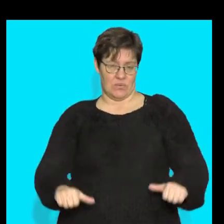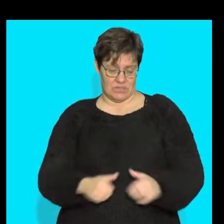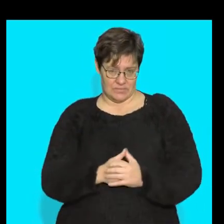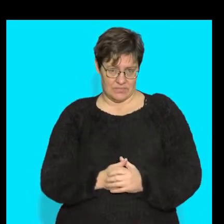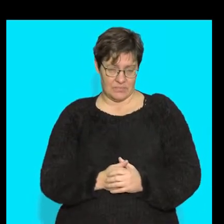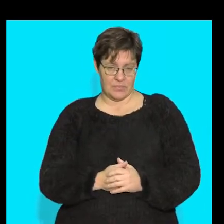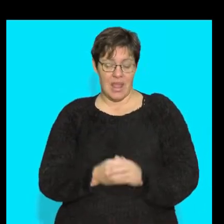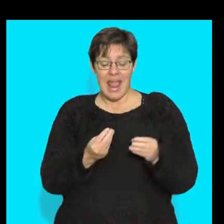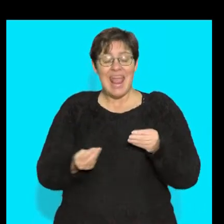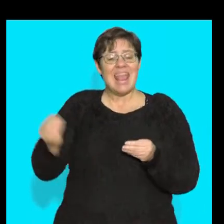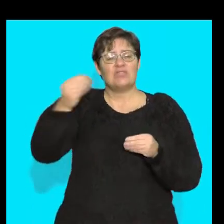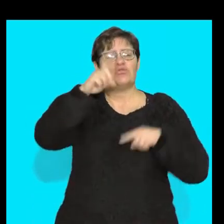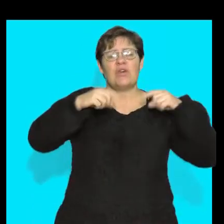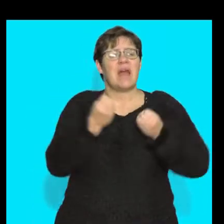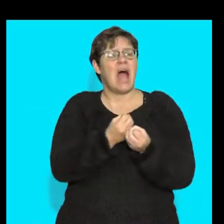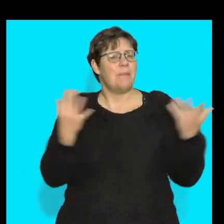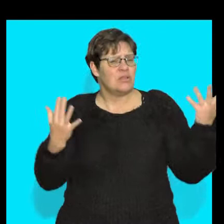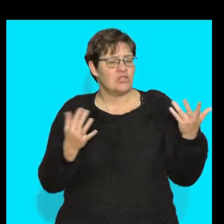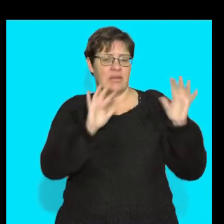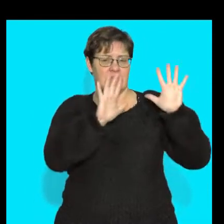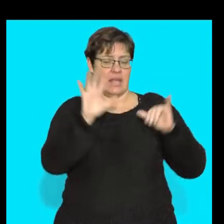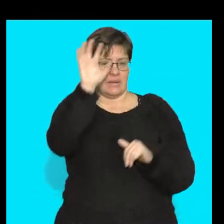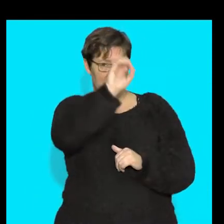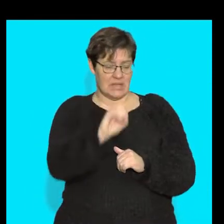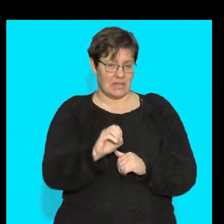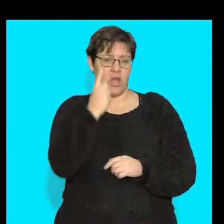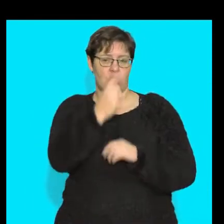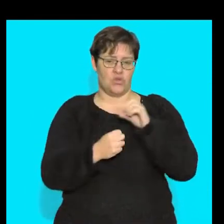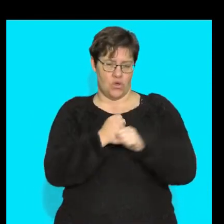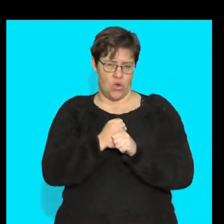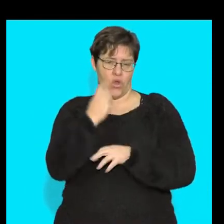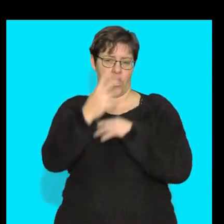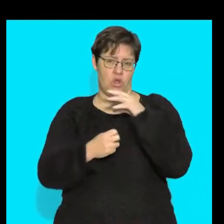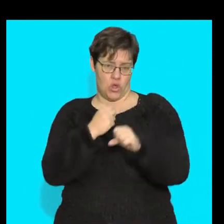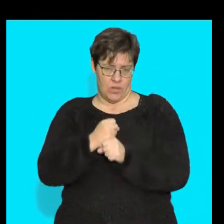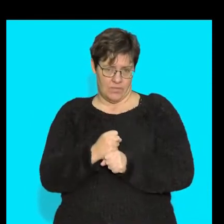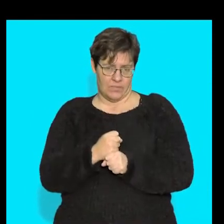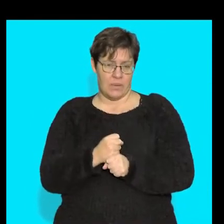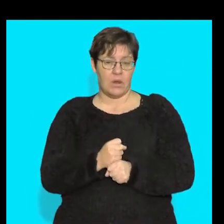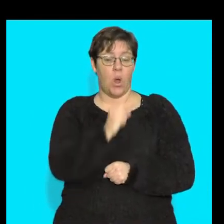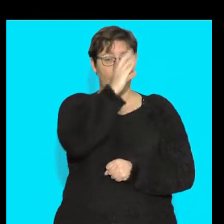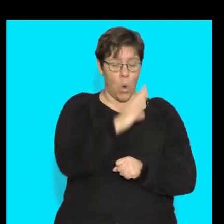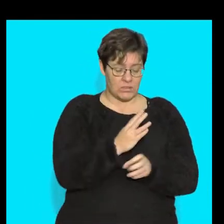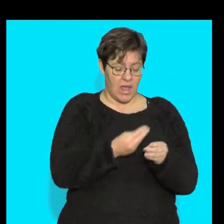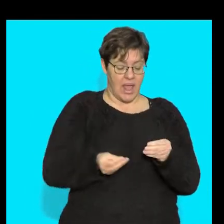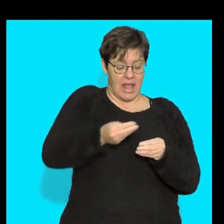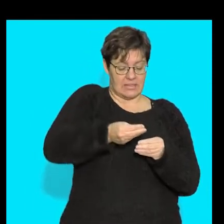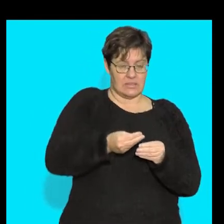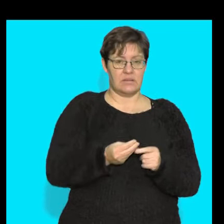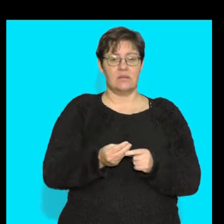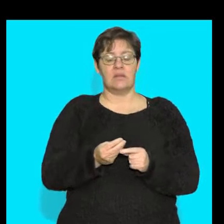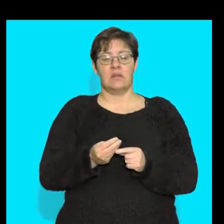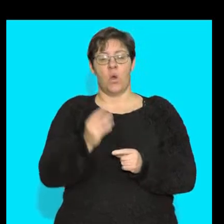interest rate of 10% per annum compounded quarterly for 3